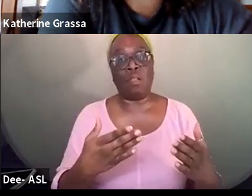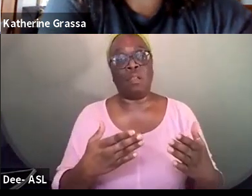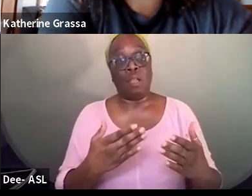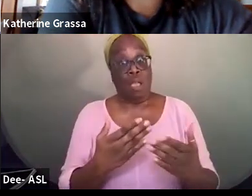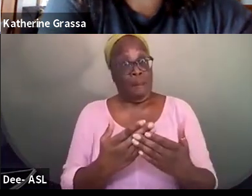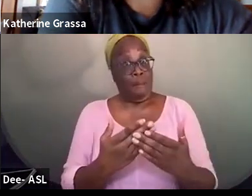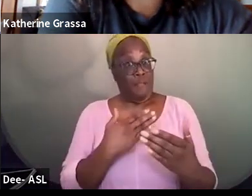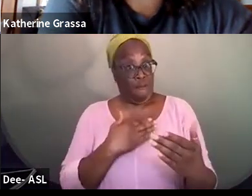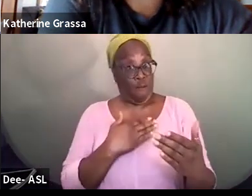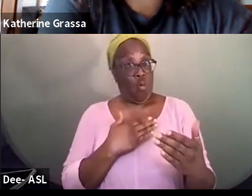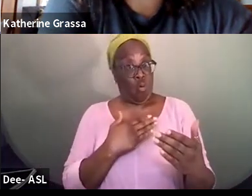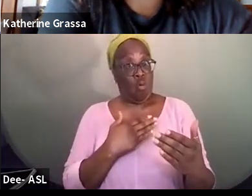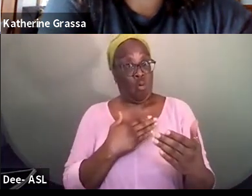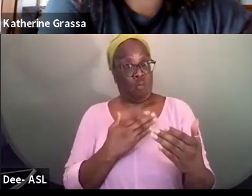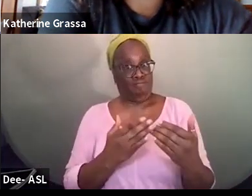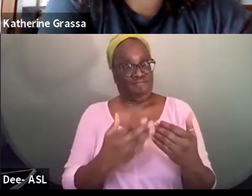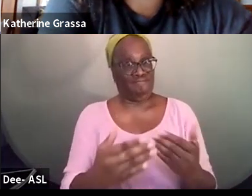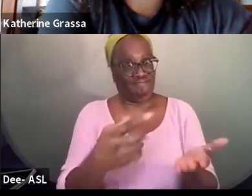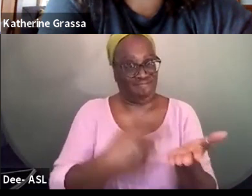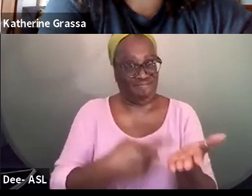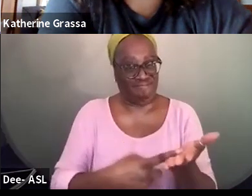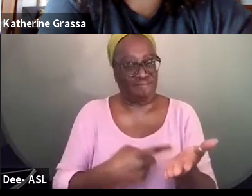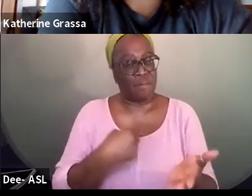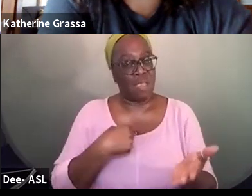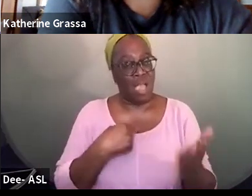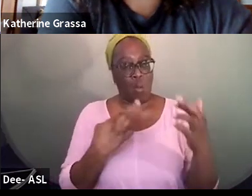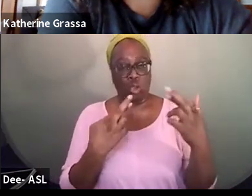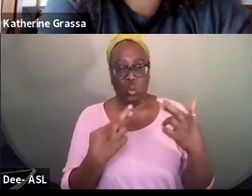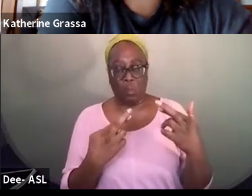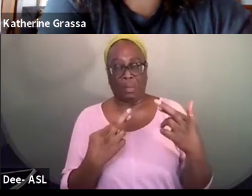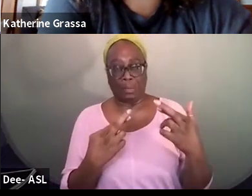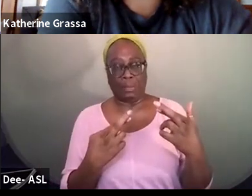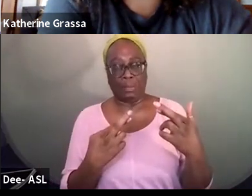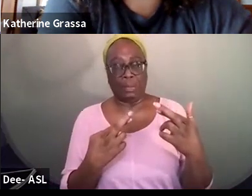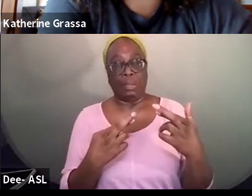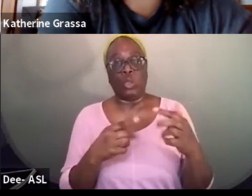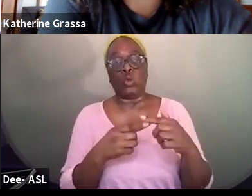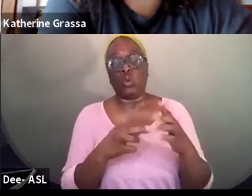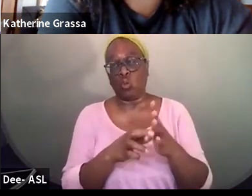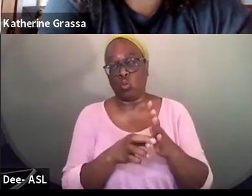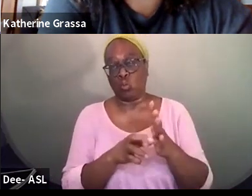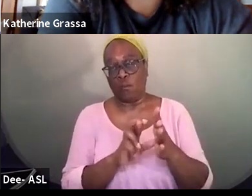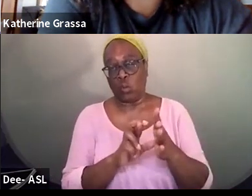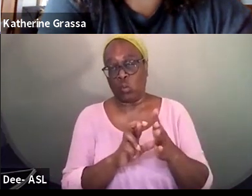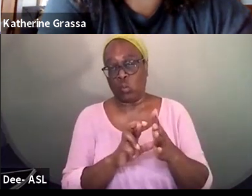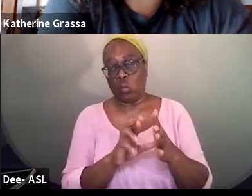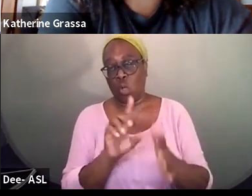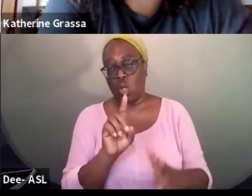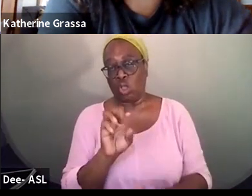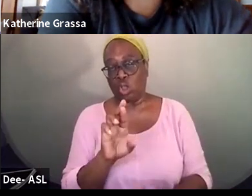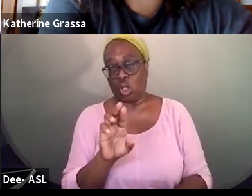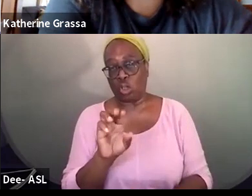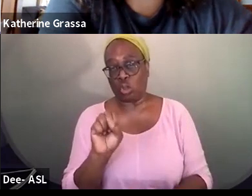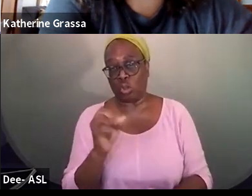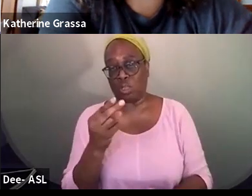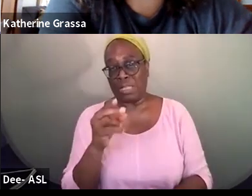Before we get into the discussion, I was hoping to just review Dr. Shepard's